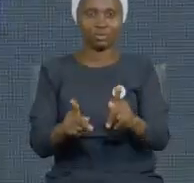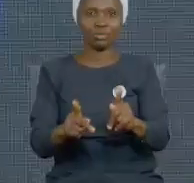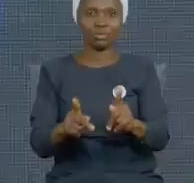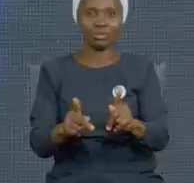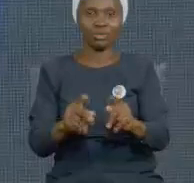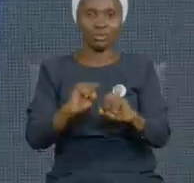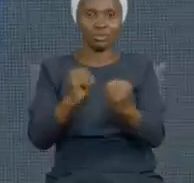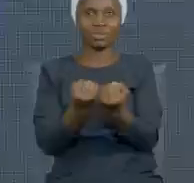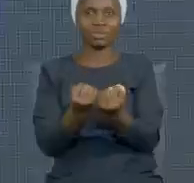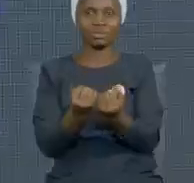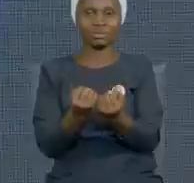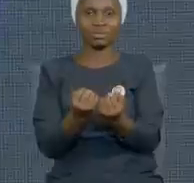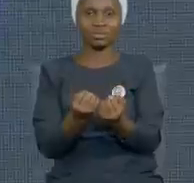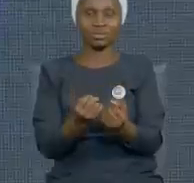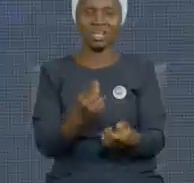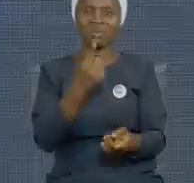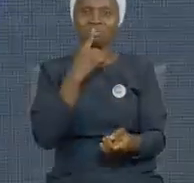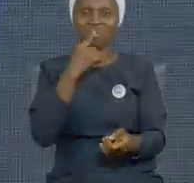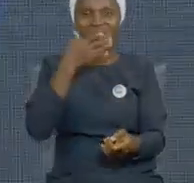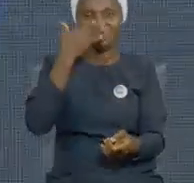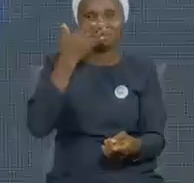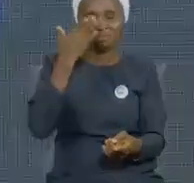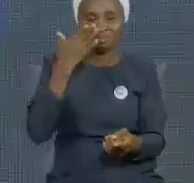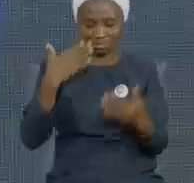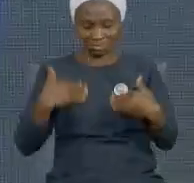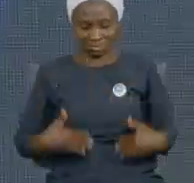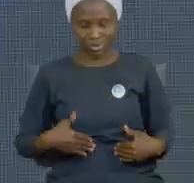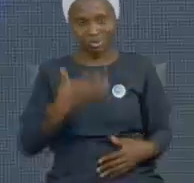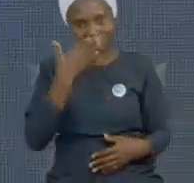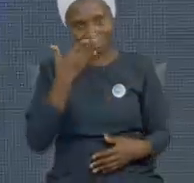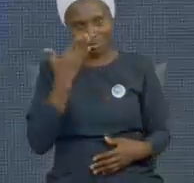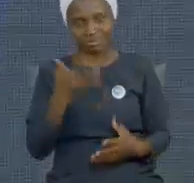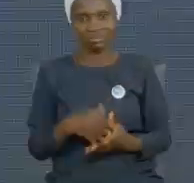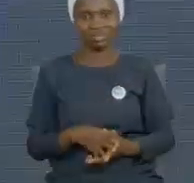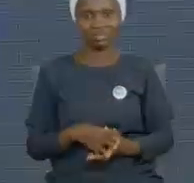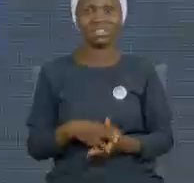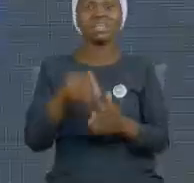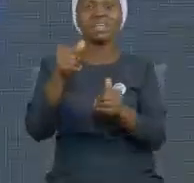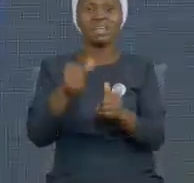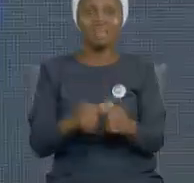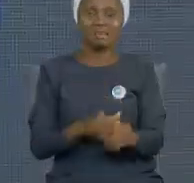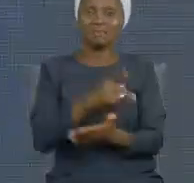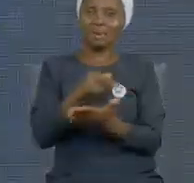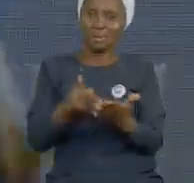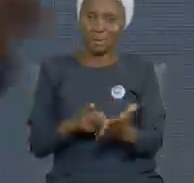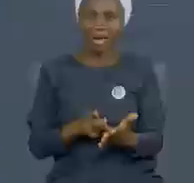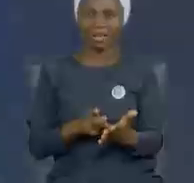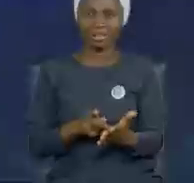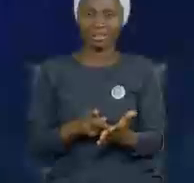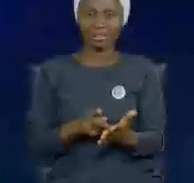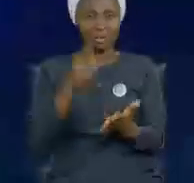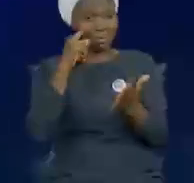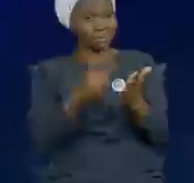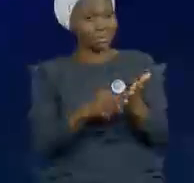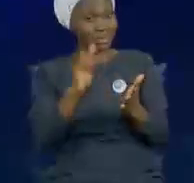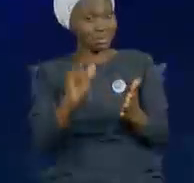Mouth smelling. Body smelling. Every patch noticed by people. They're